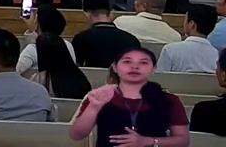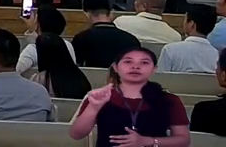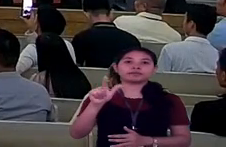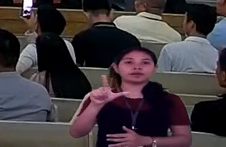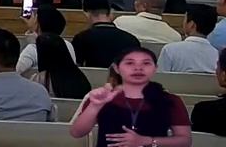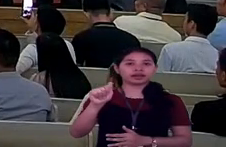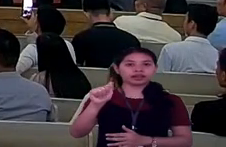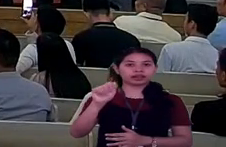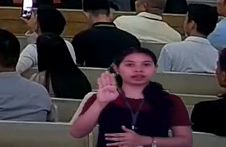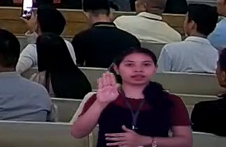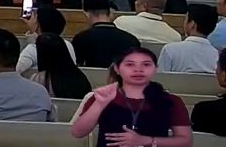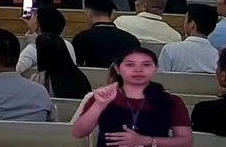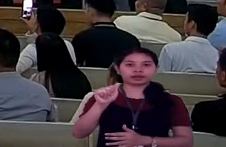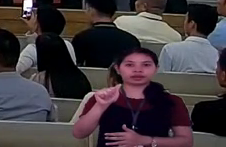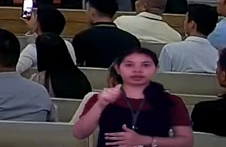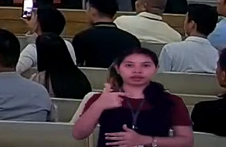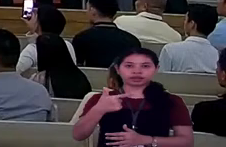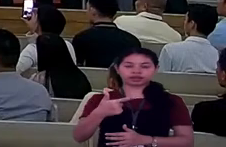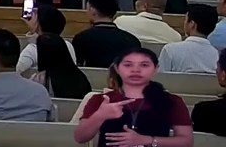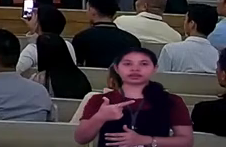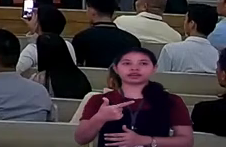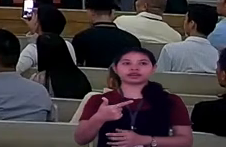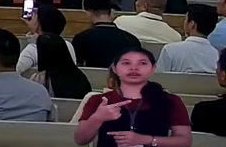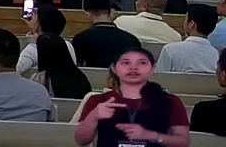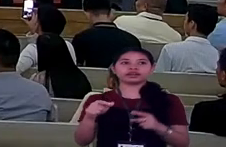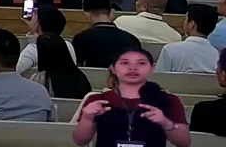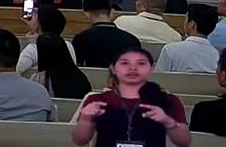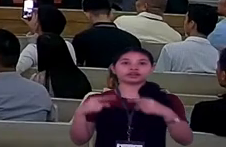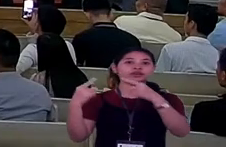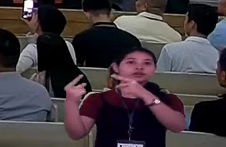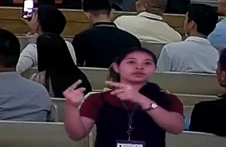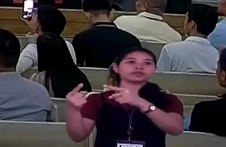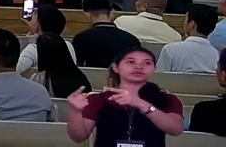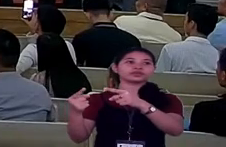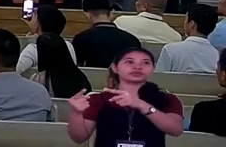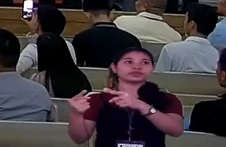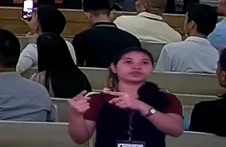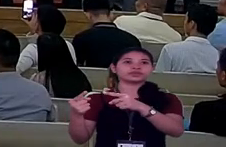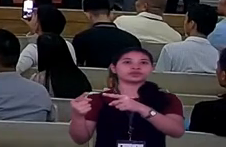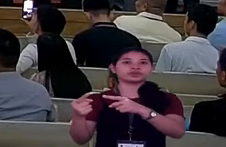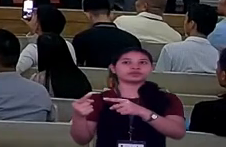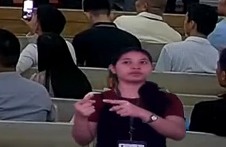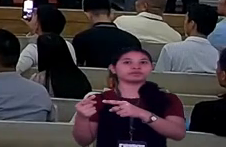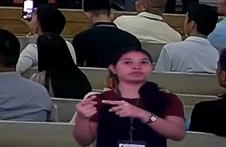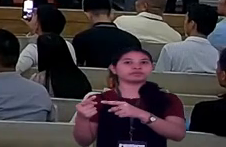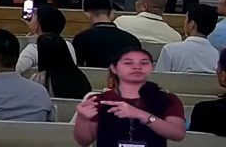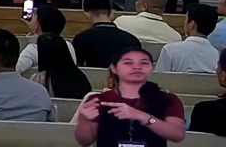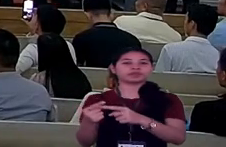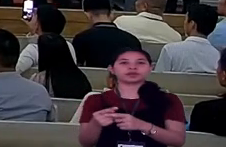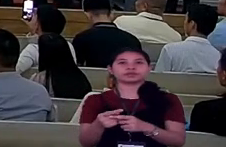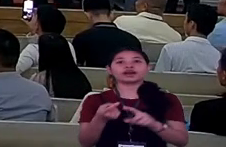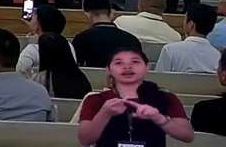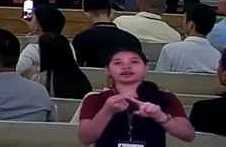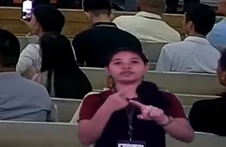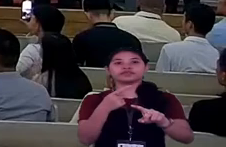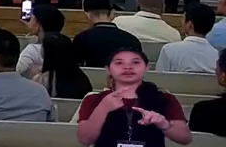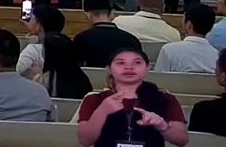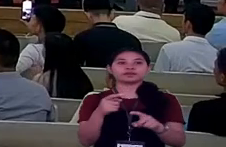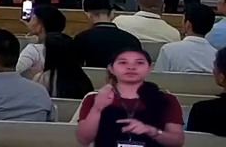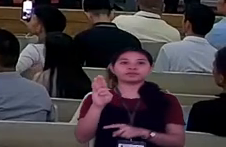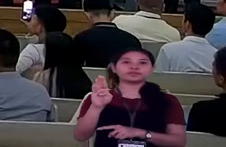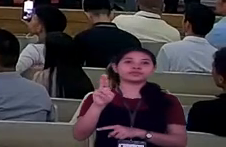to Mozambique, Africa. Our sending church is Bible Baptist Church, Butuan City, under Pastor Juni Brasilinho. Amen.